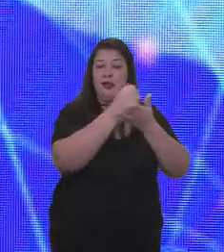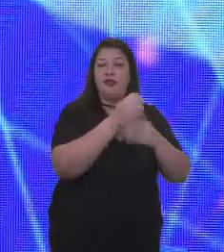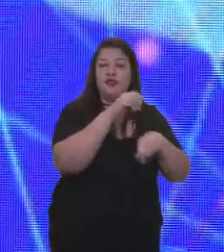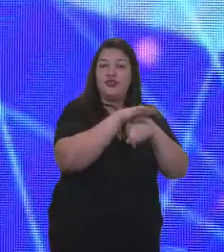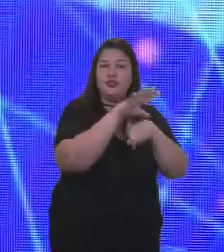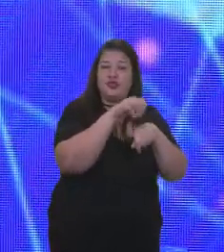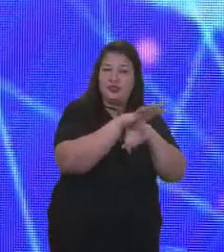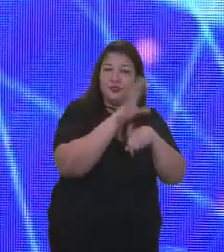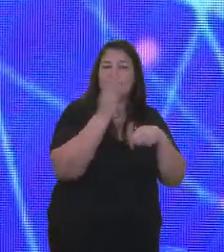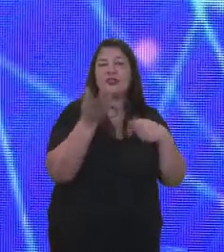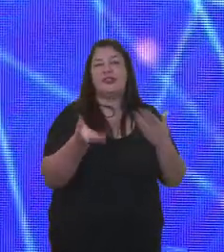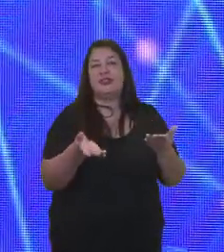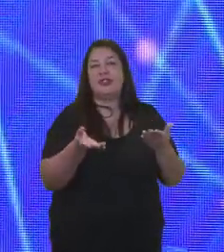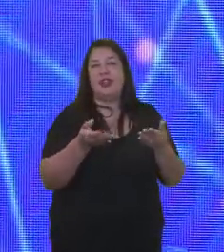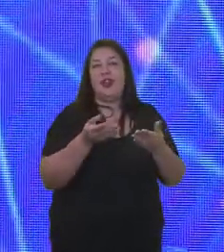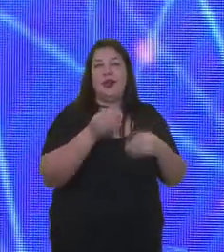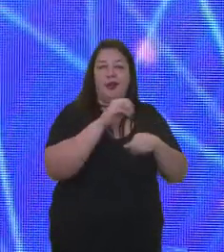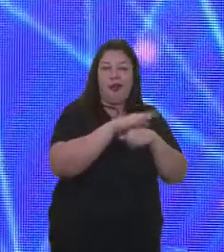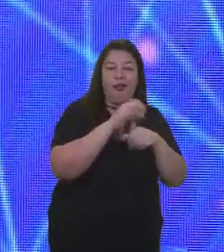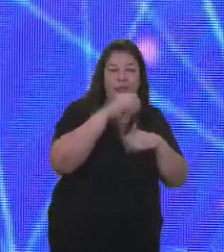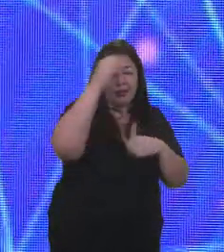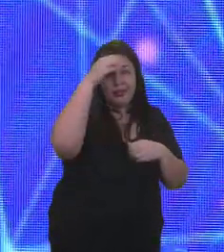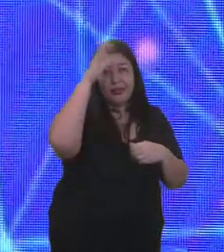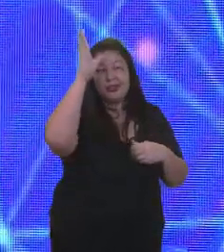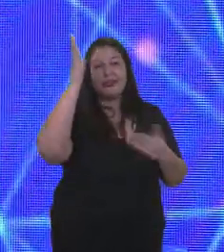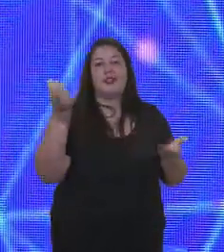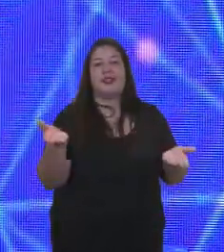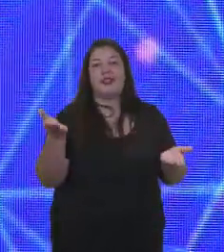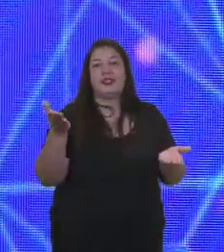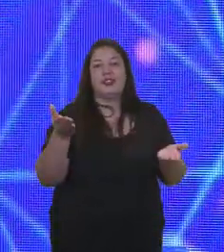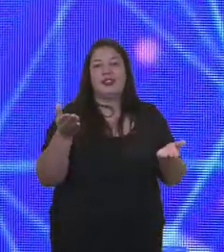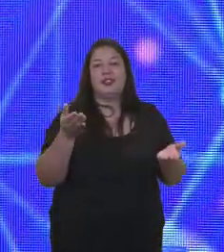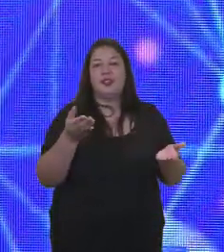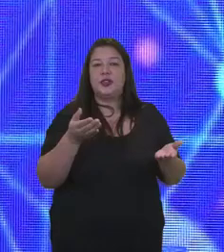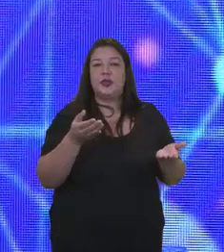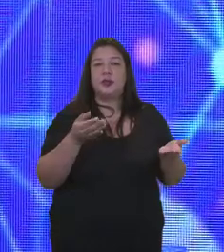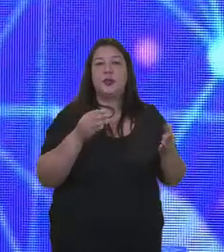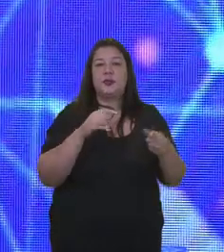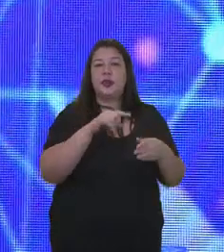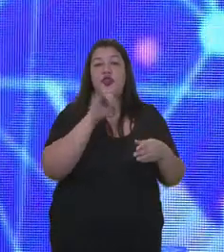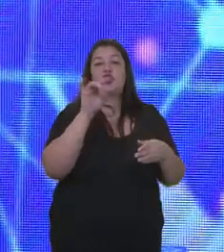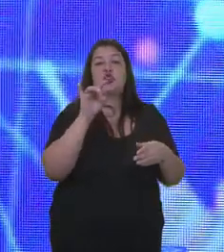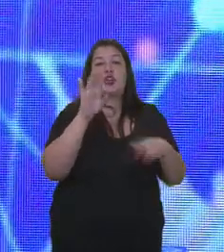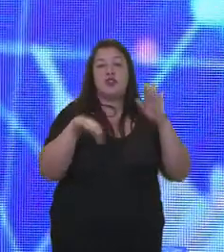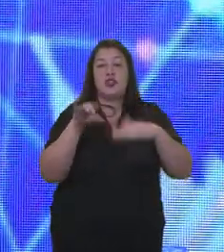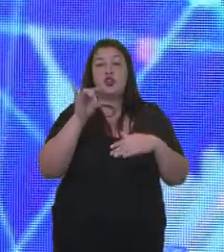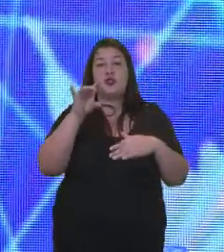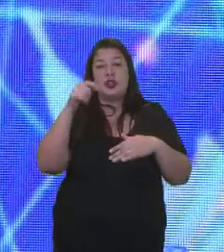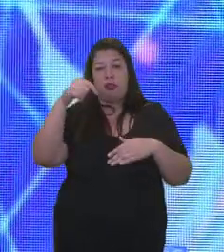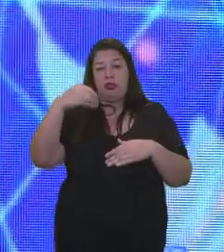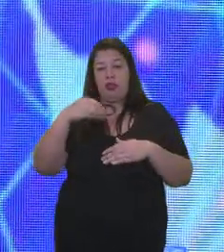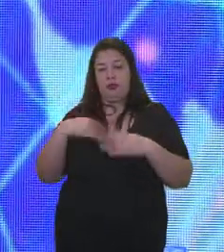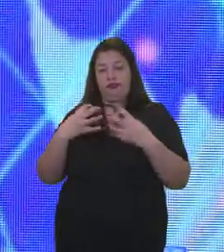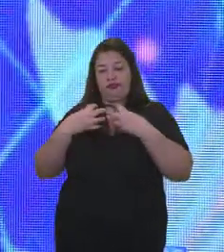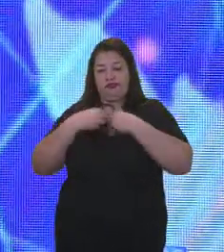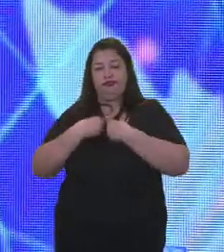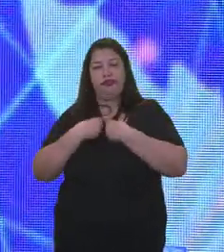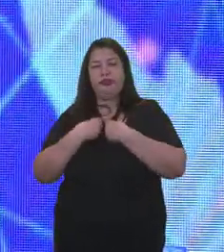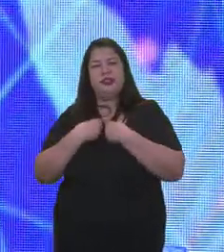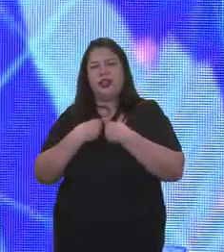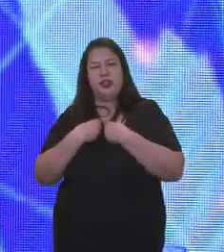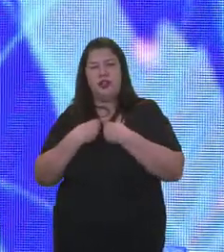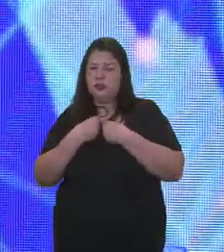to bring cues, to bring knowledge, to bring something sometimes only you have.